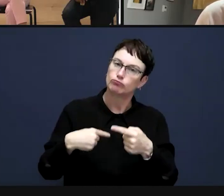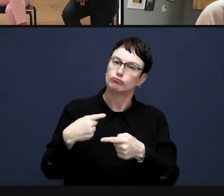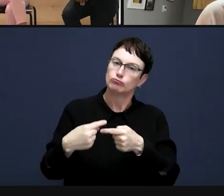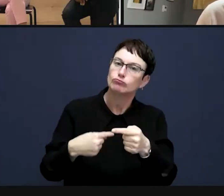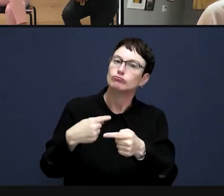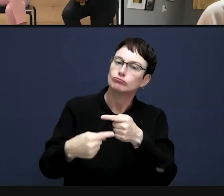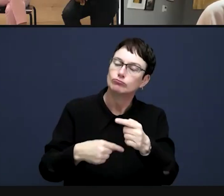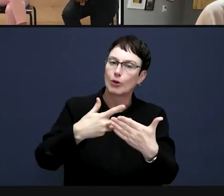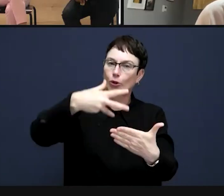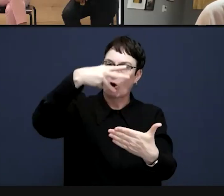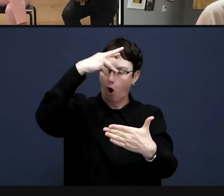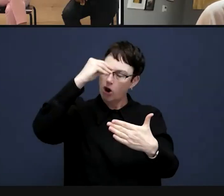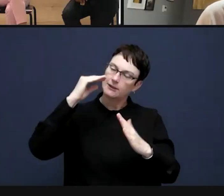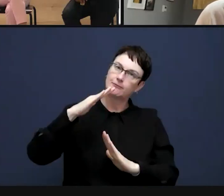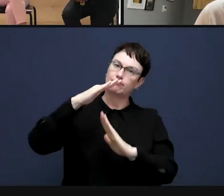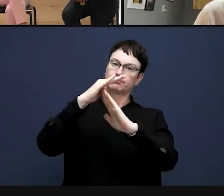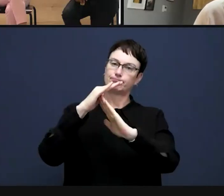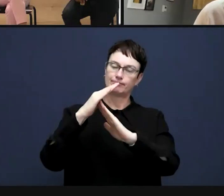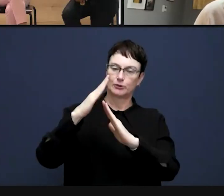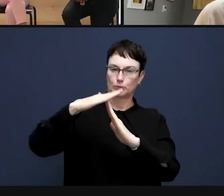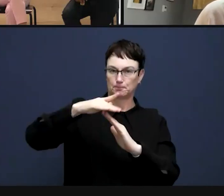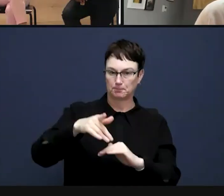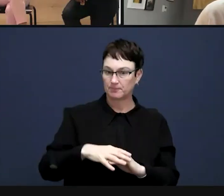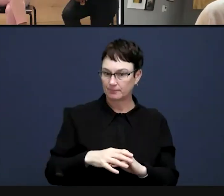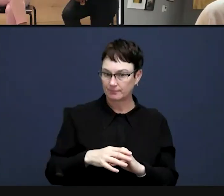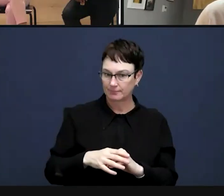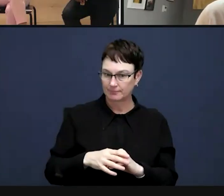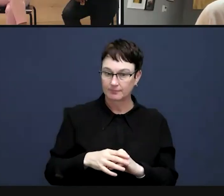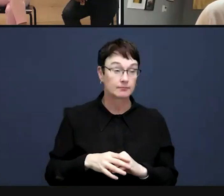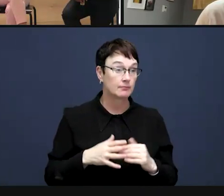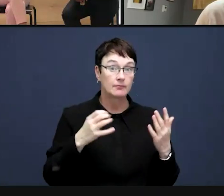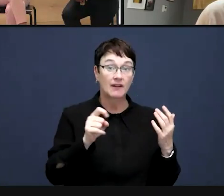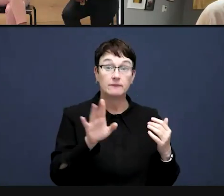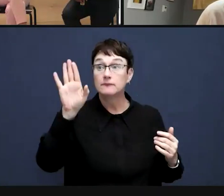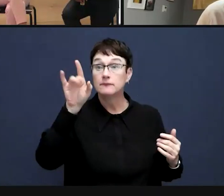idea. And we have a question there. Do we have a microphone? Yeah.